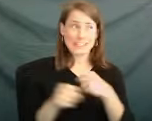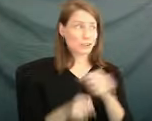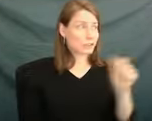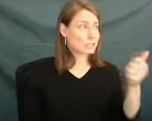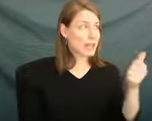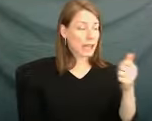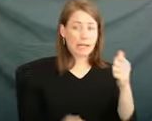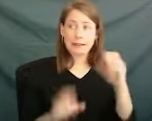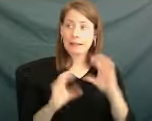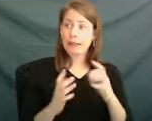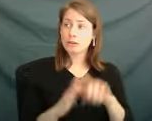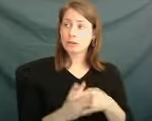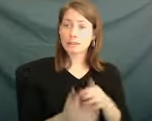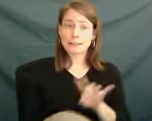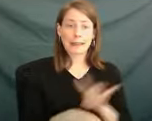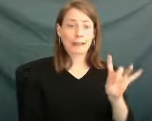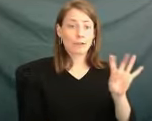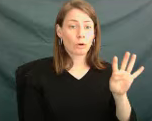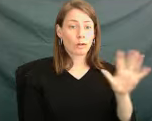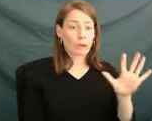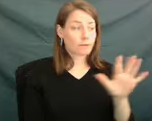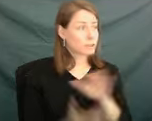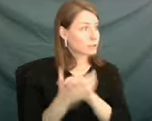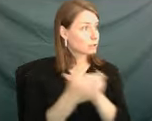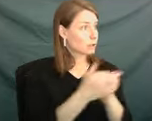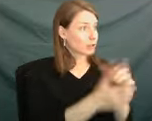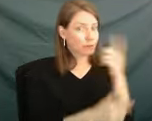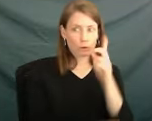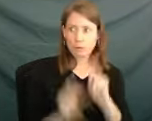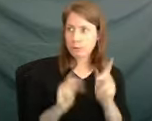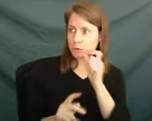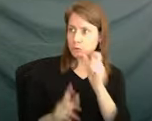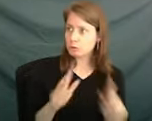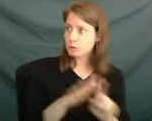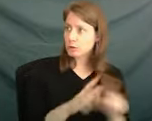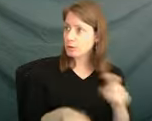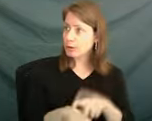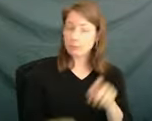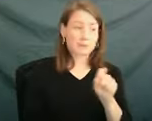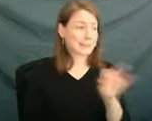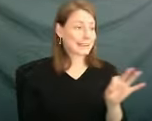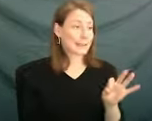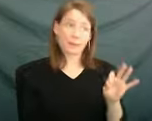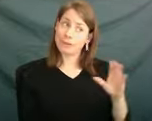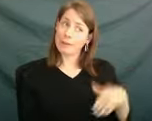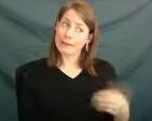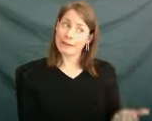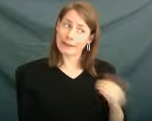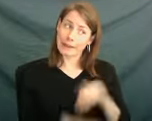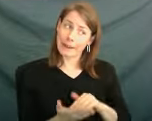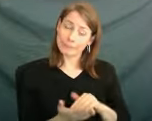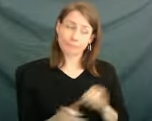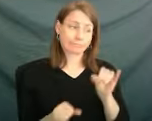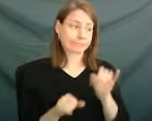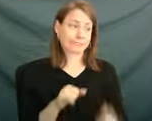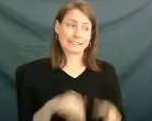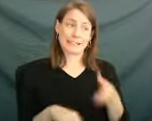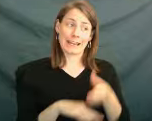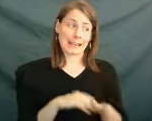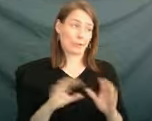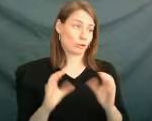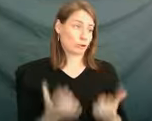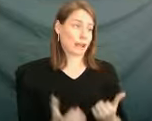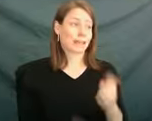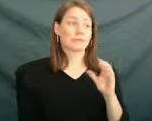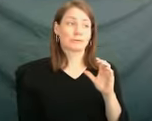people, if you were late again, I will keep you in detention on a Tuesday or Wednesday. Yeah, the only thing I'm big on is personal responsibility, which they